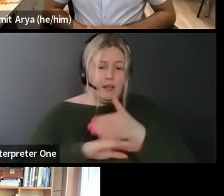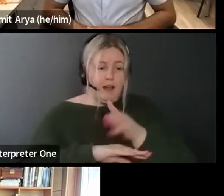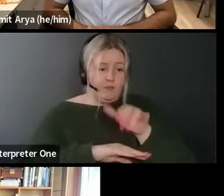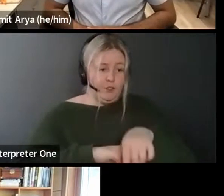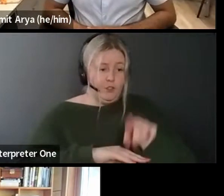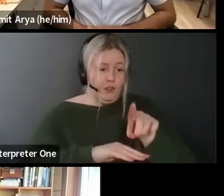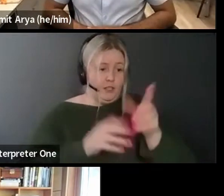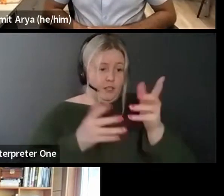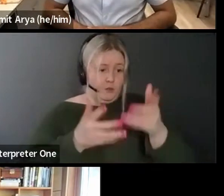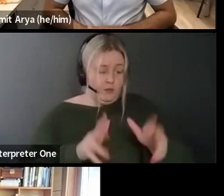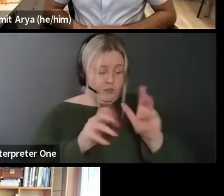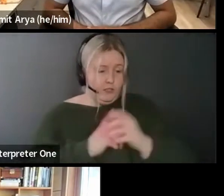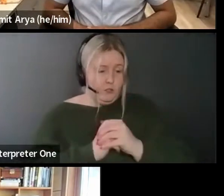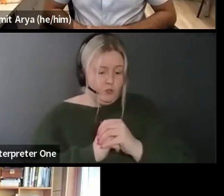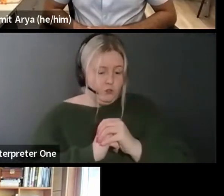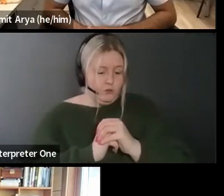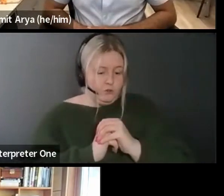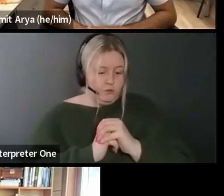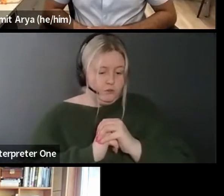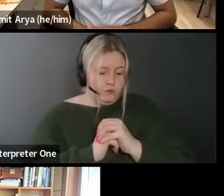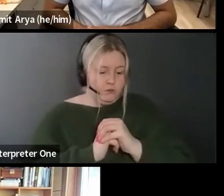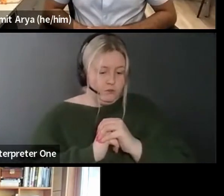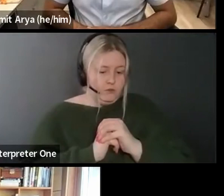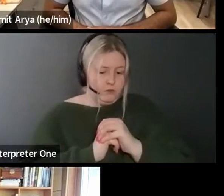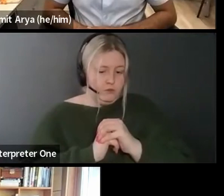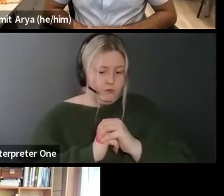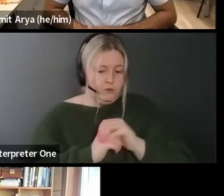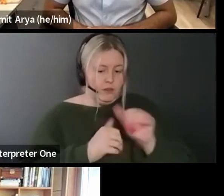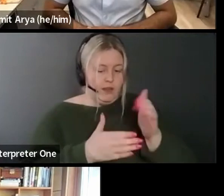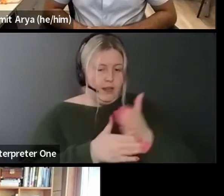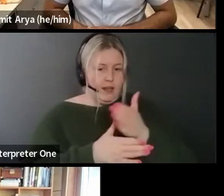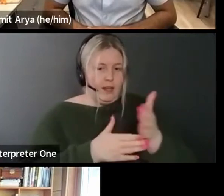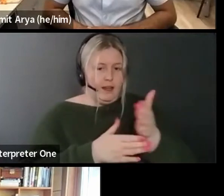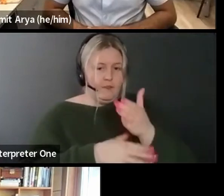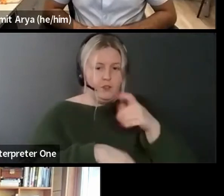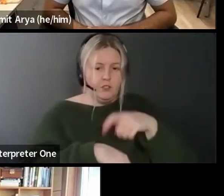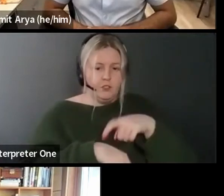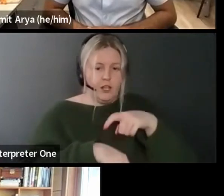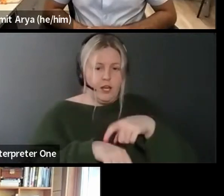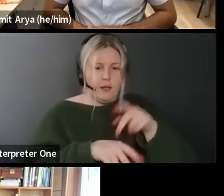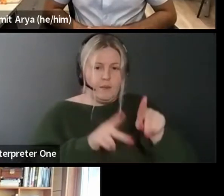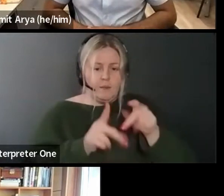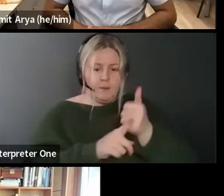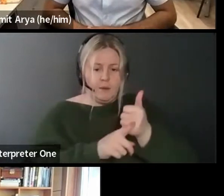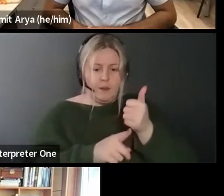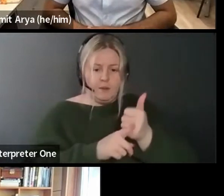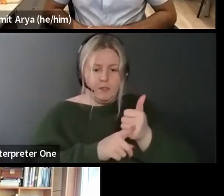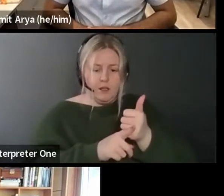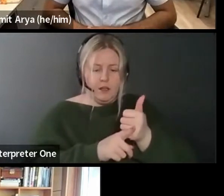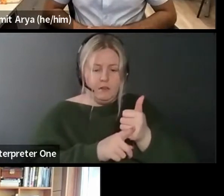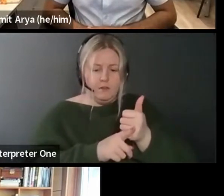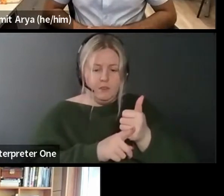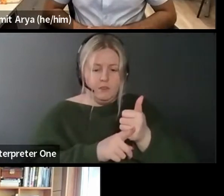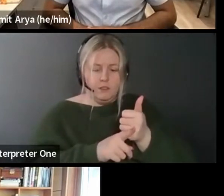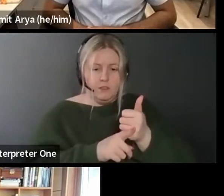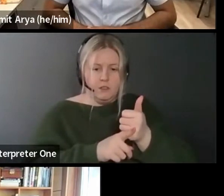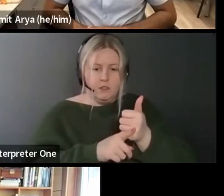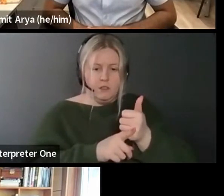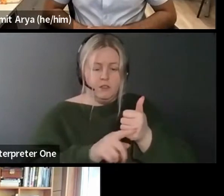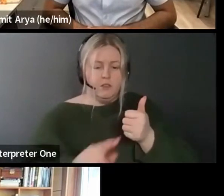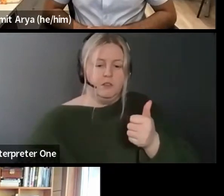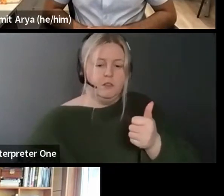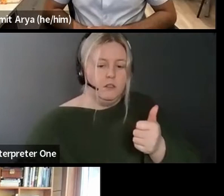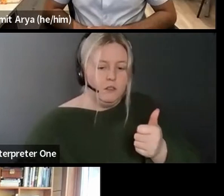like the median time, I guess, like the average time that people spend behind bar increased